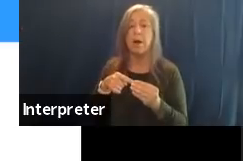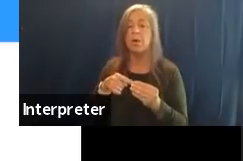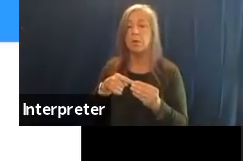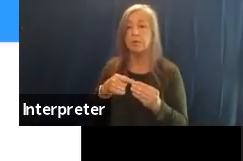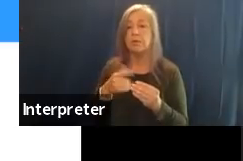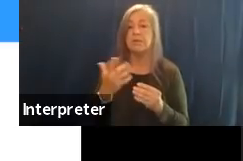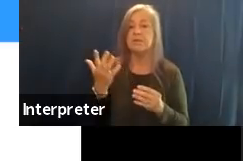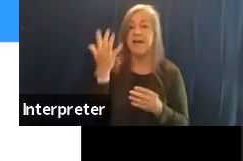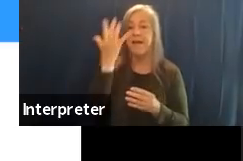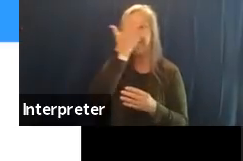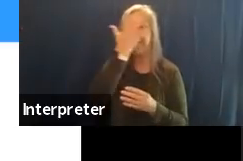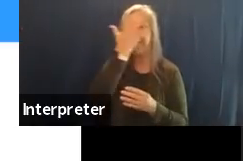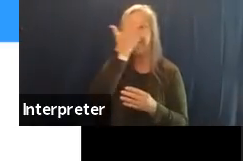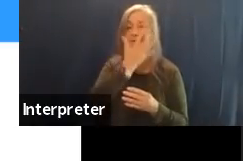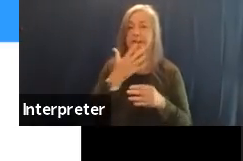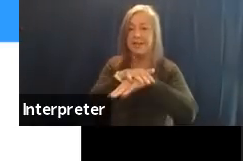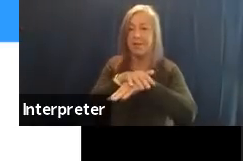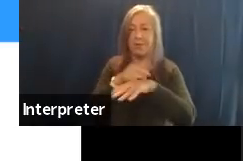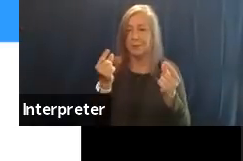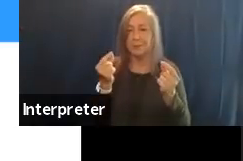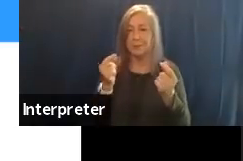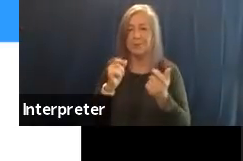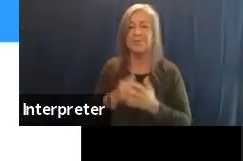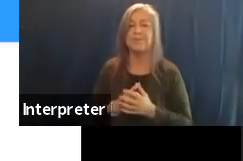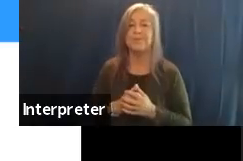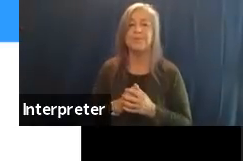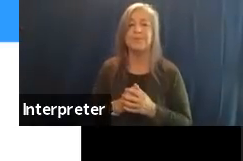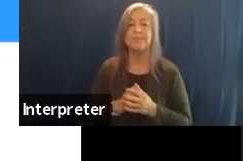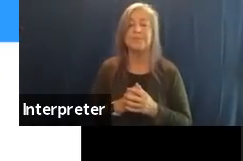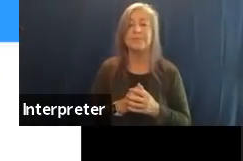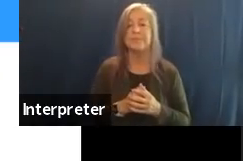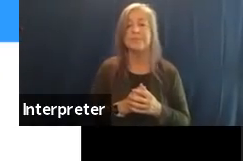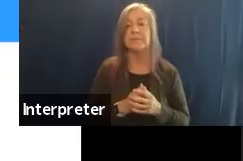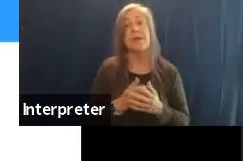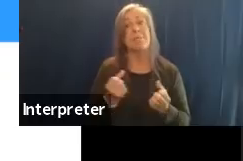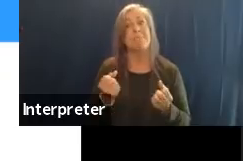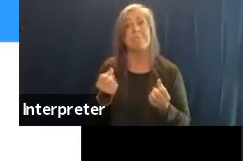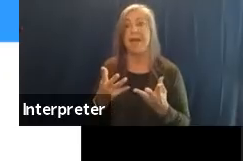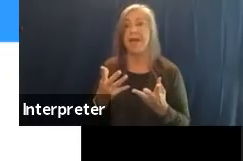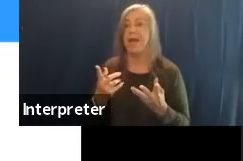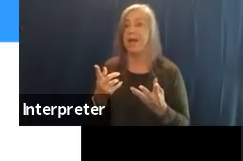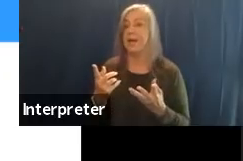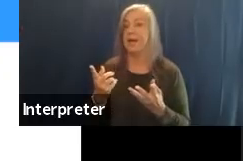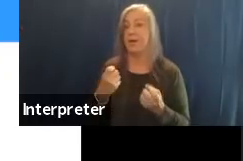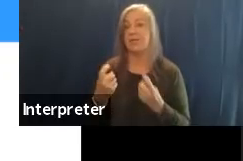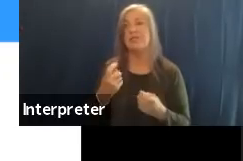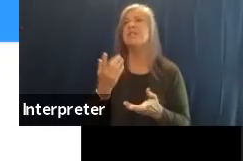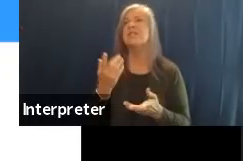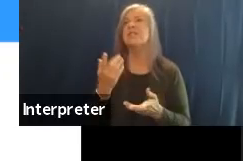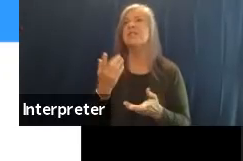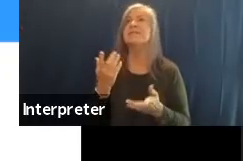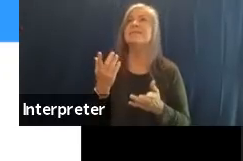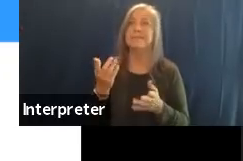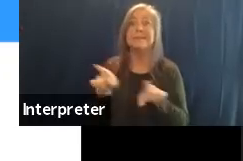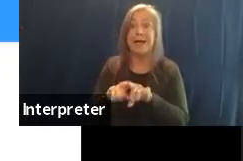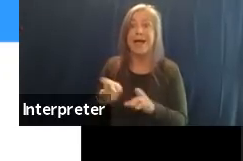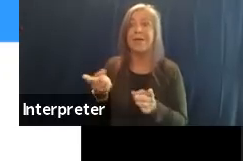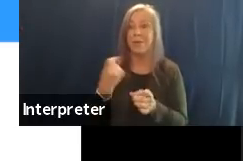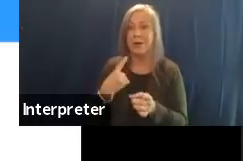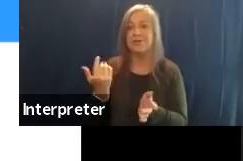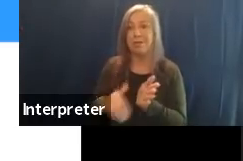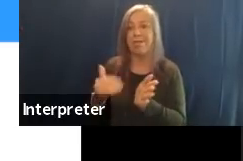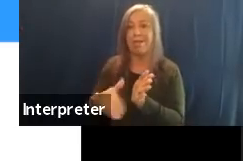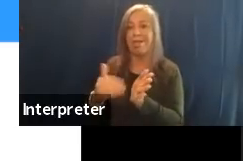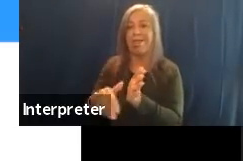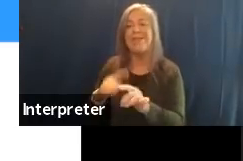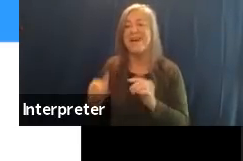these questions. They're questions I've heard many times, and you probably have too. But let's start, Becky.